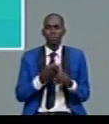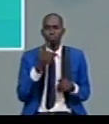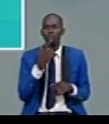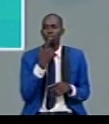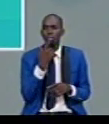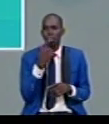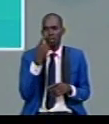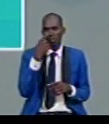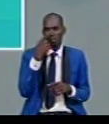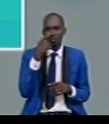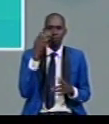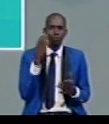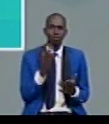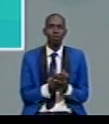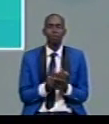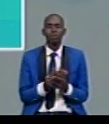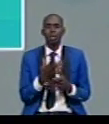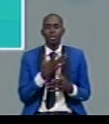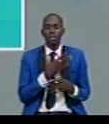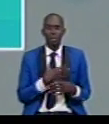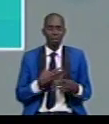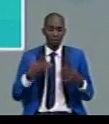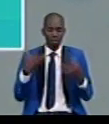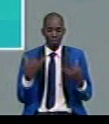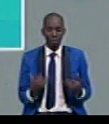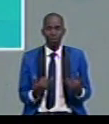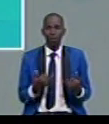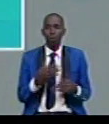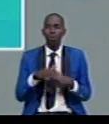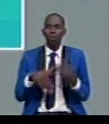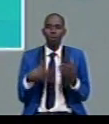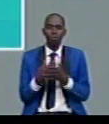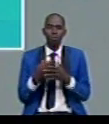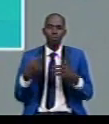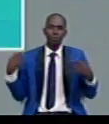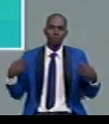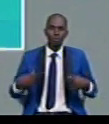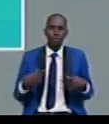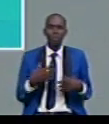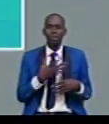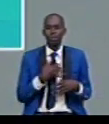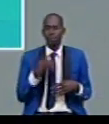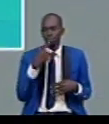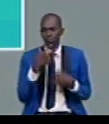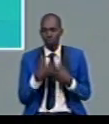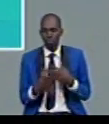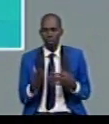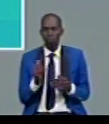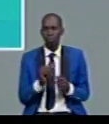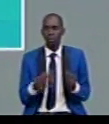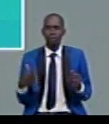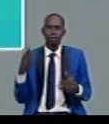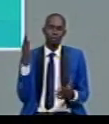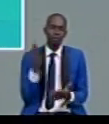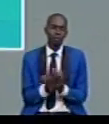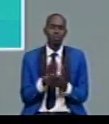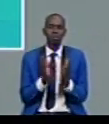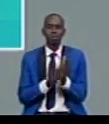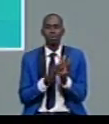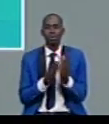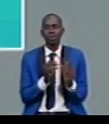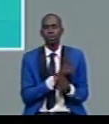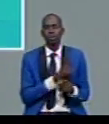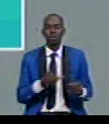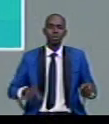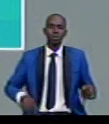is totally whole. All of those pain, all of those blood are all ceased. Praise the Lord. Also from the